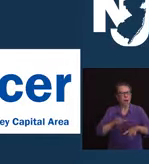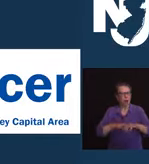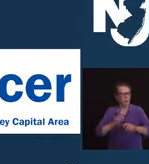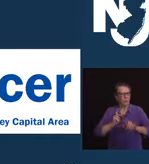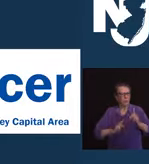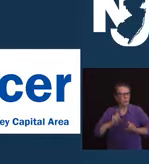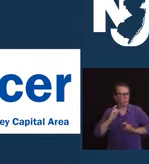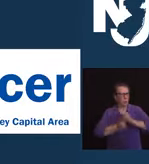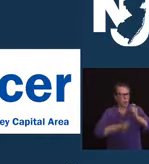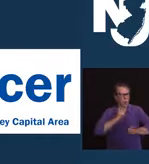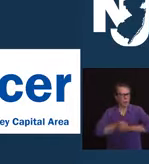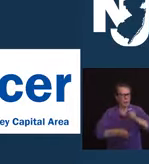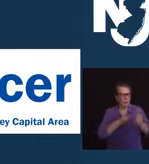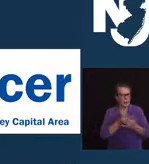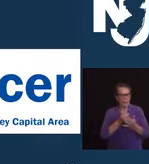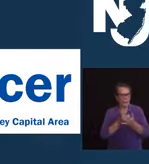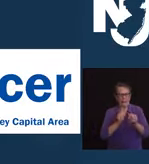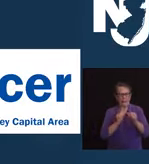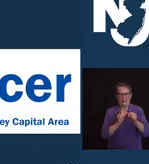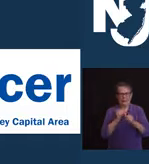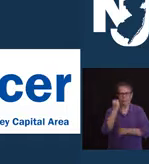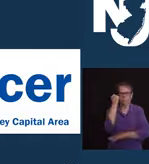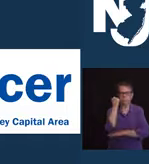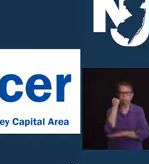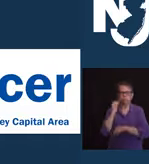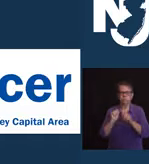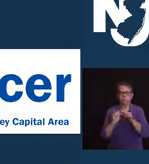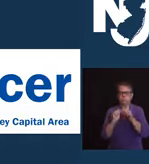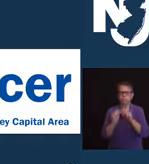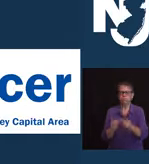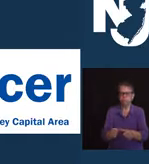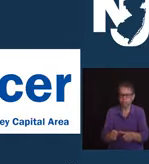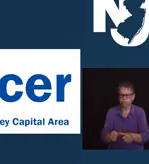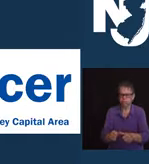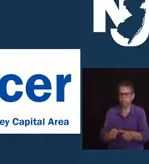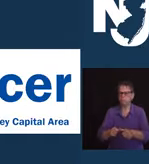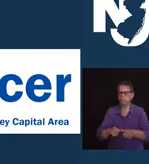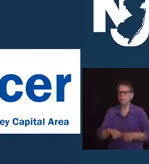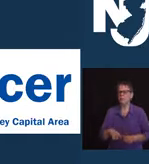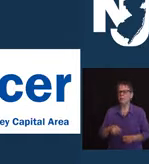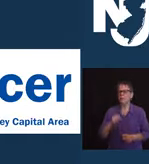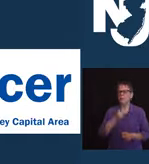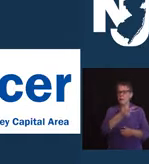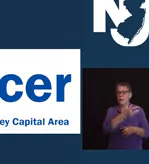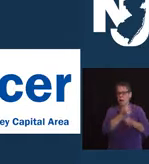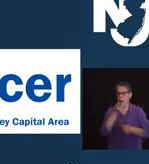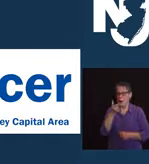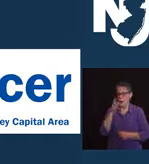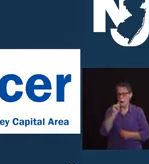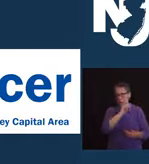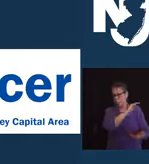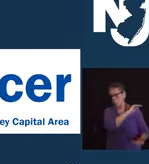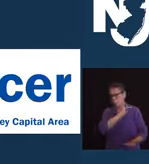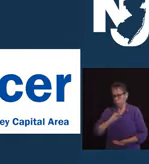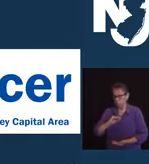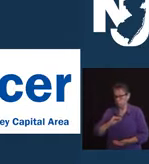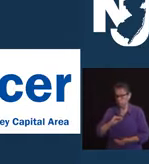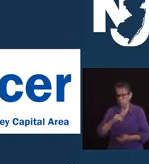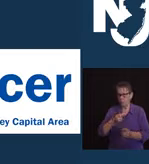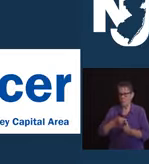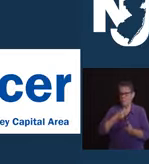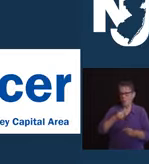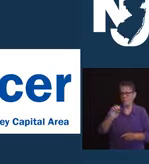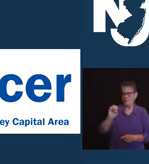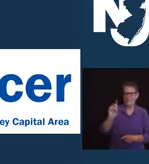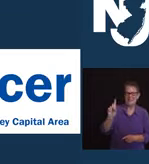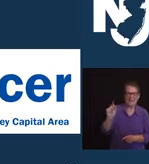grant from the New Jersey Economic Development Authority to protect staff and volunteers and allow for support groups and educational